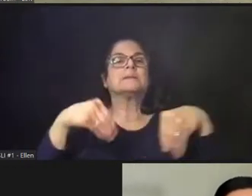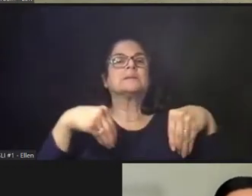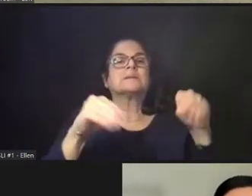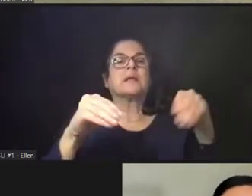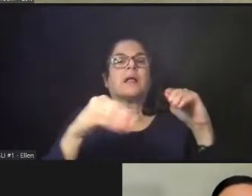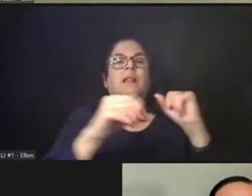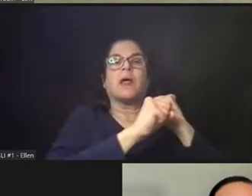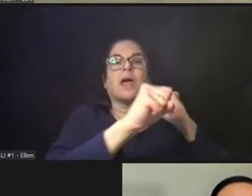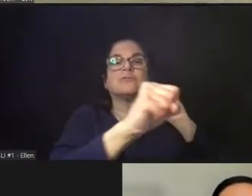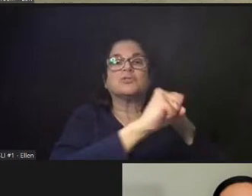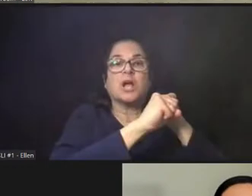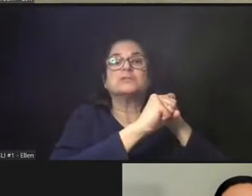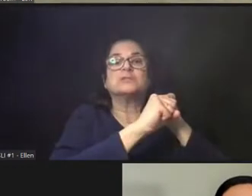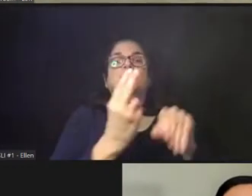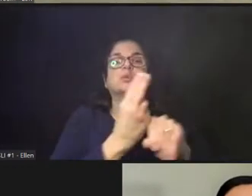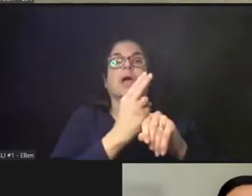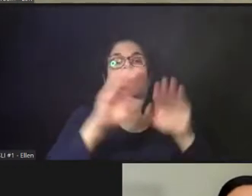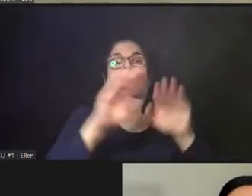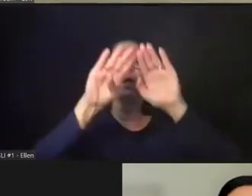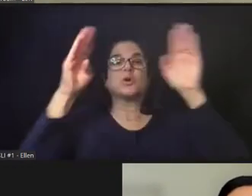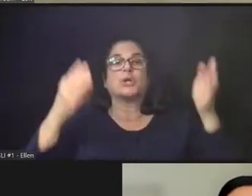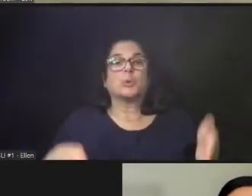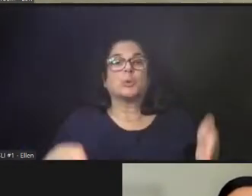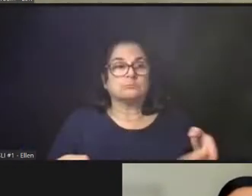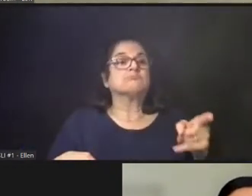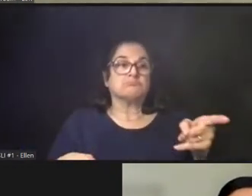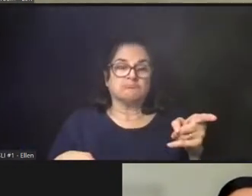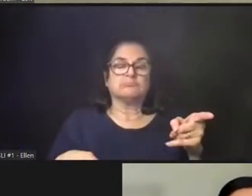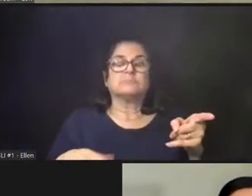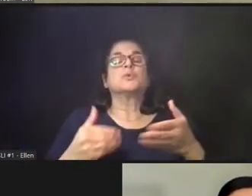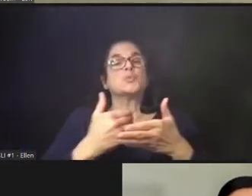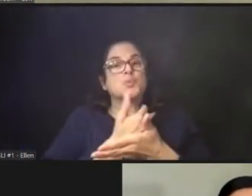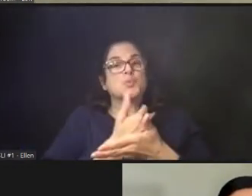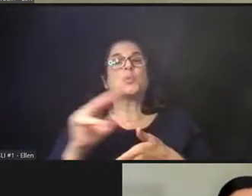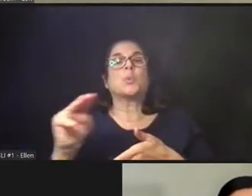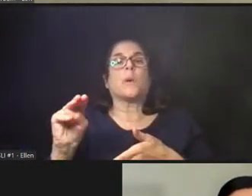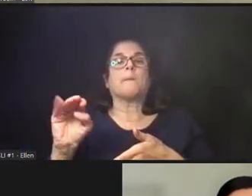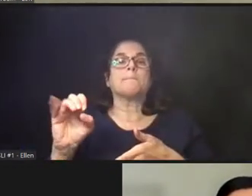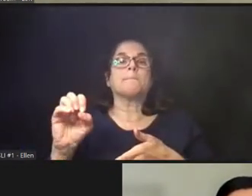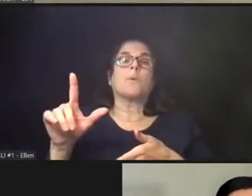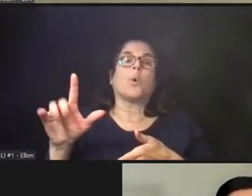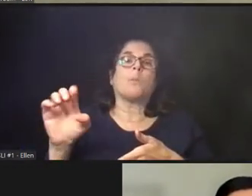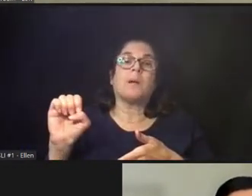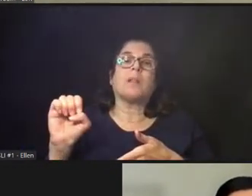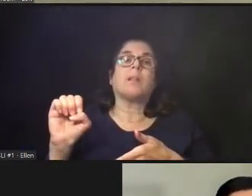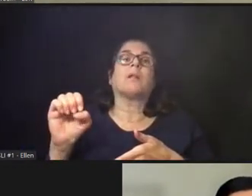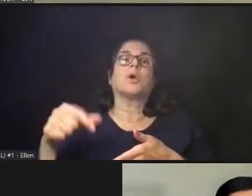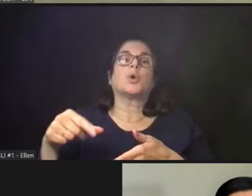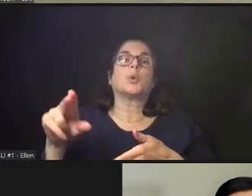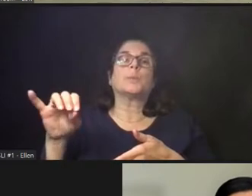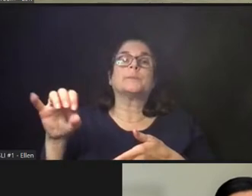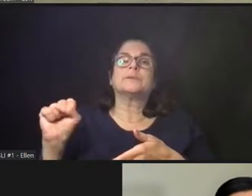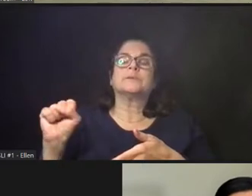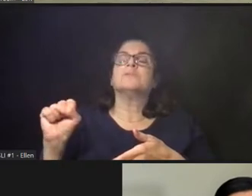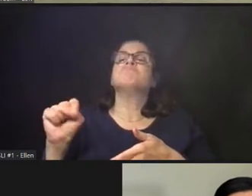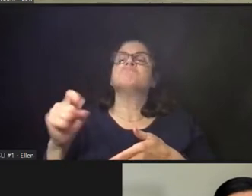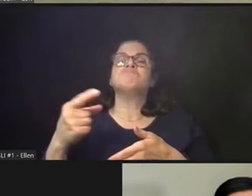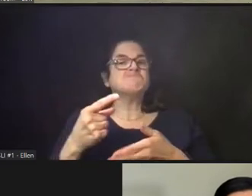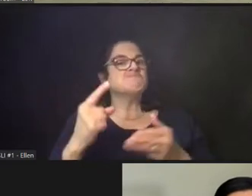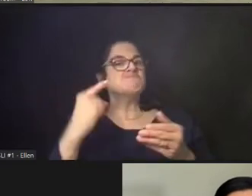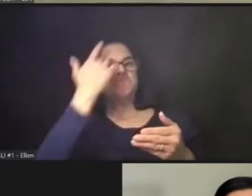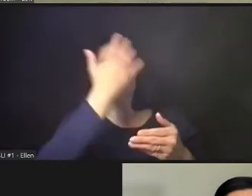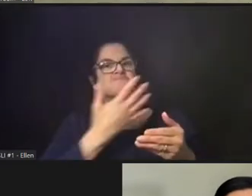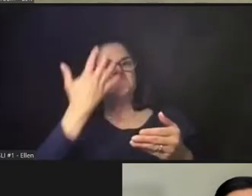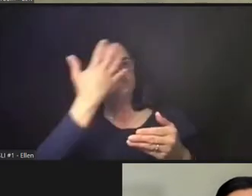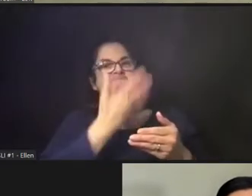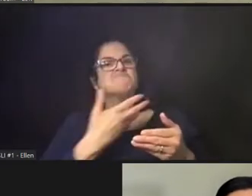on the kiosks. The new Mobile Cube kiosks feature a more user-friendly interface and slimmer design, as well as improved